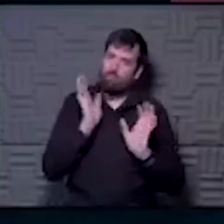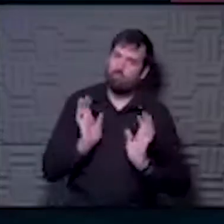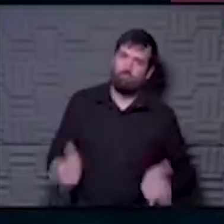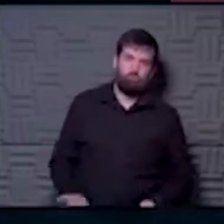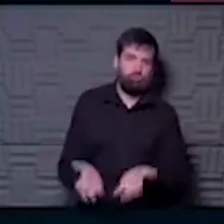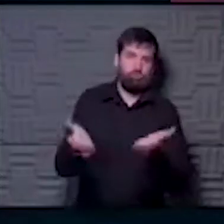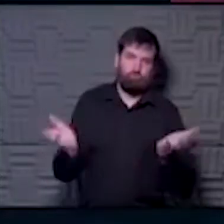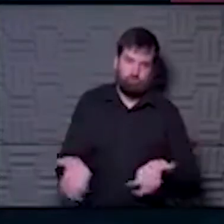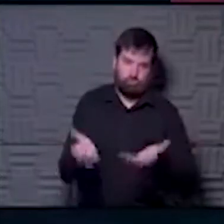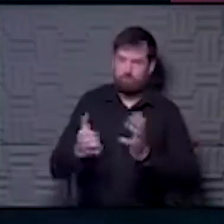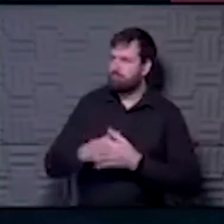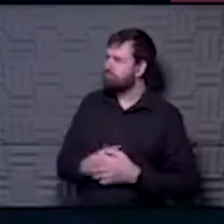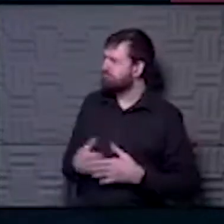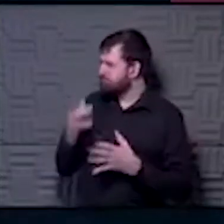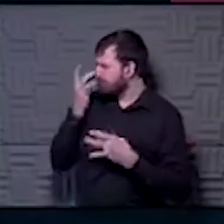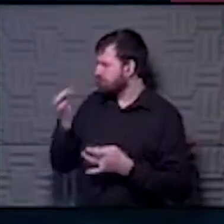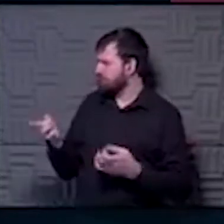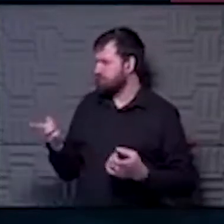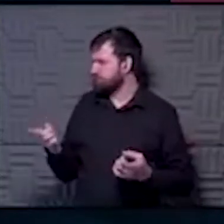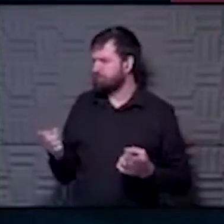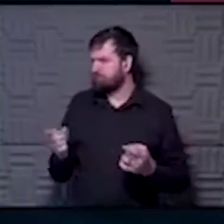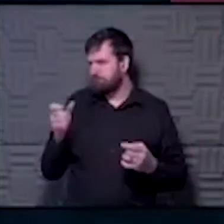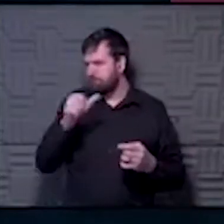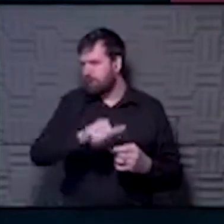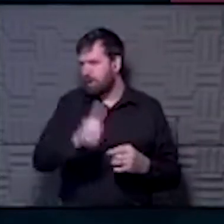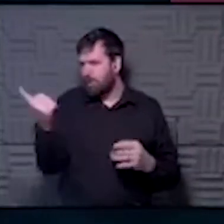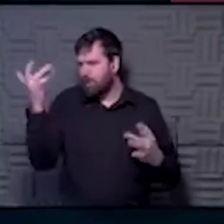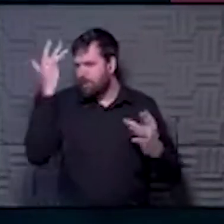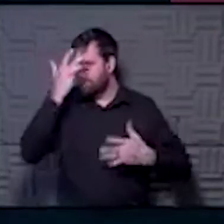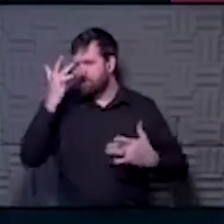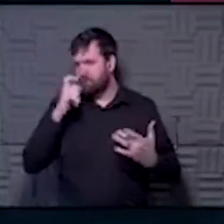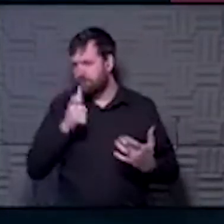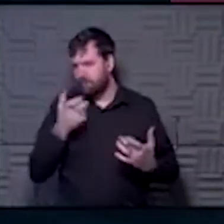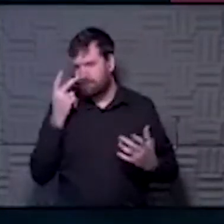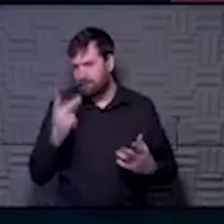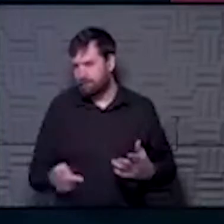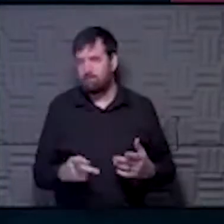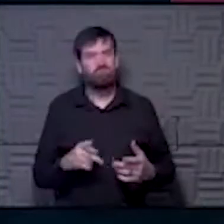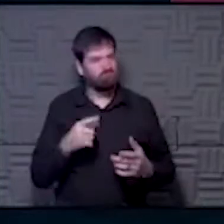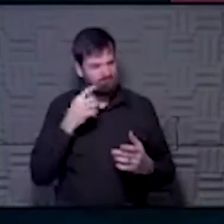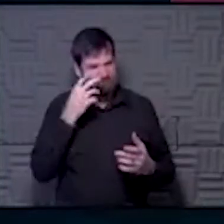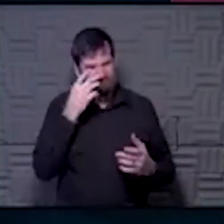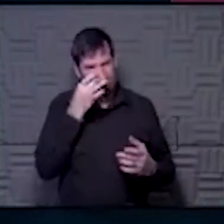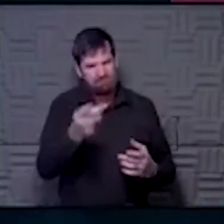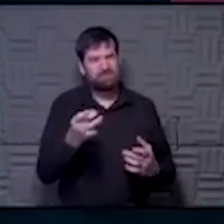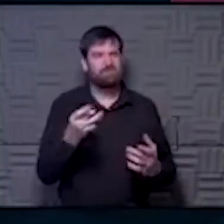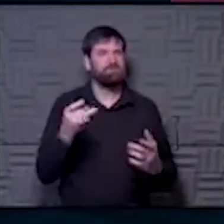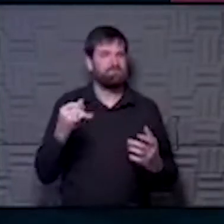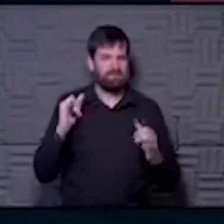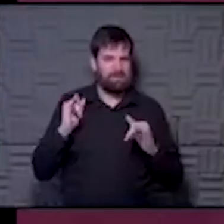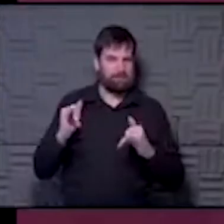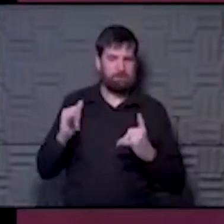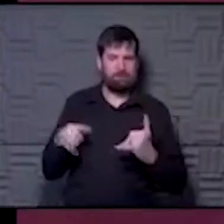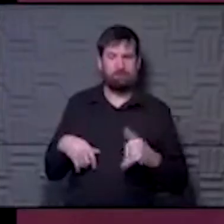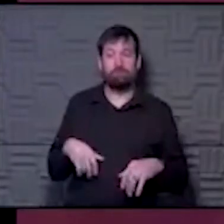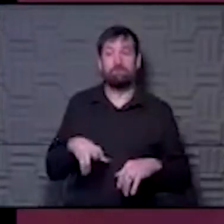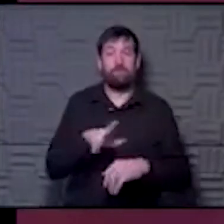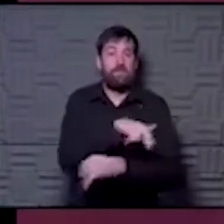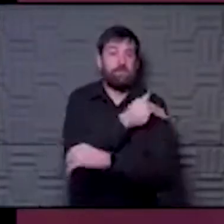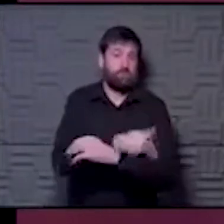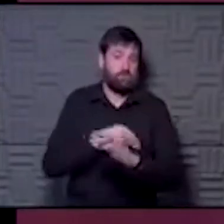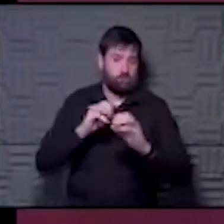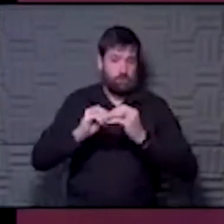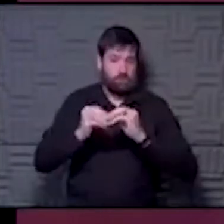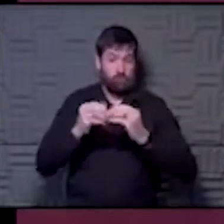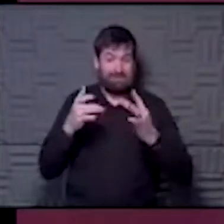point you made that you're not seeing a lot of other illnesses, and honestly, neither are we. You know, our actual hospitalization numbers from folks who are